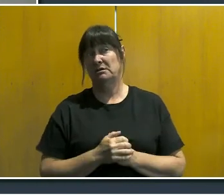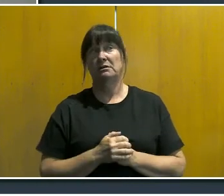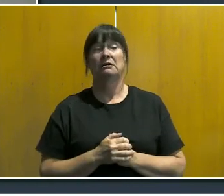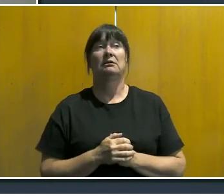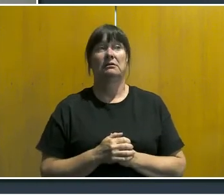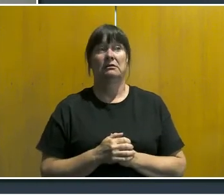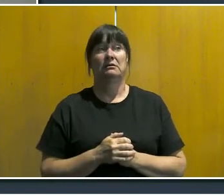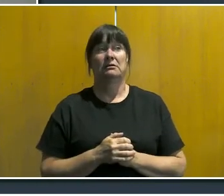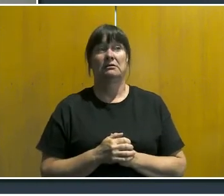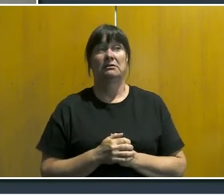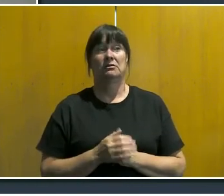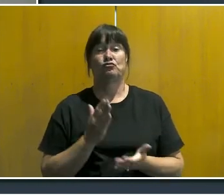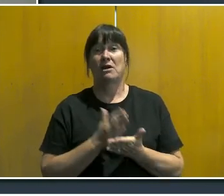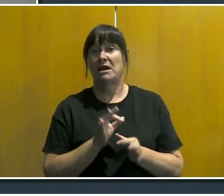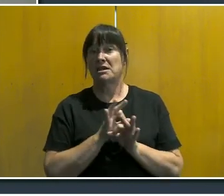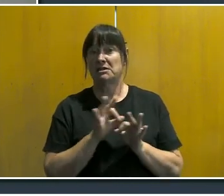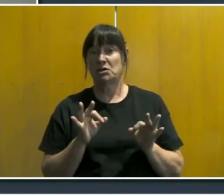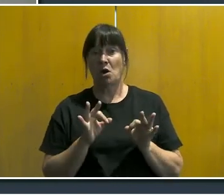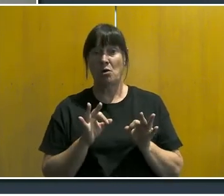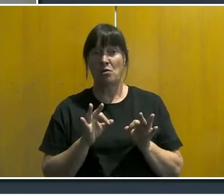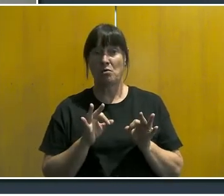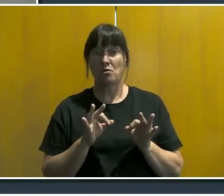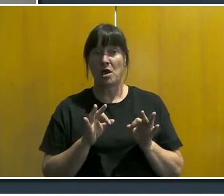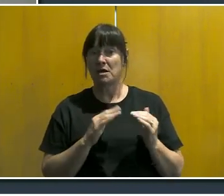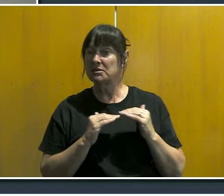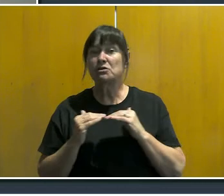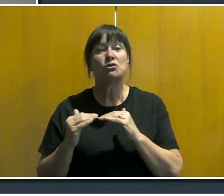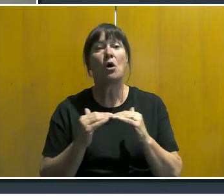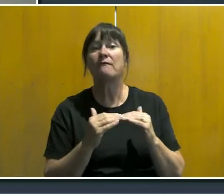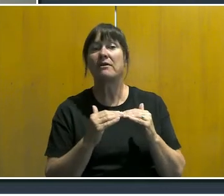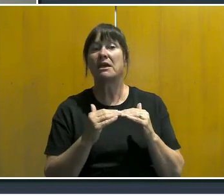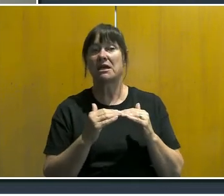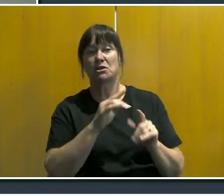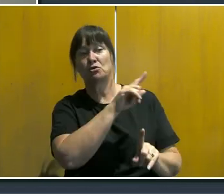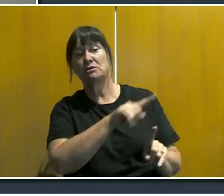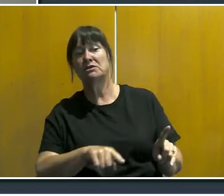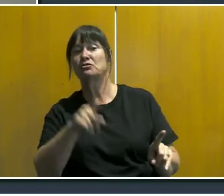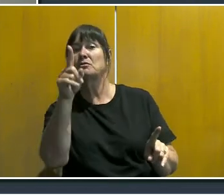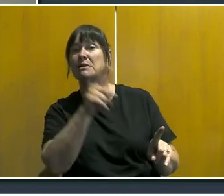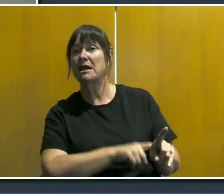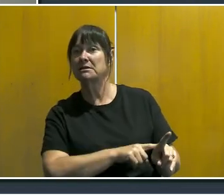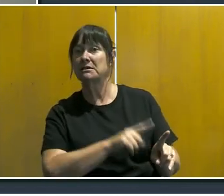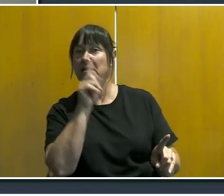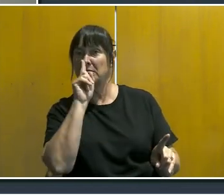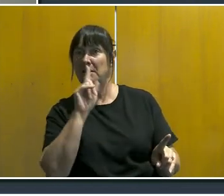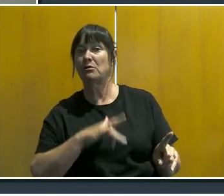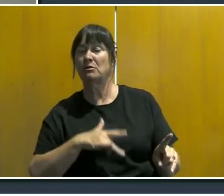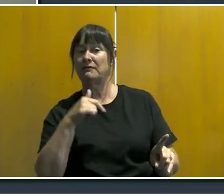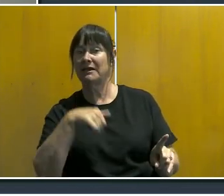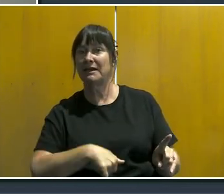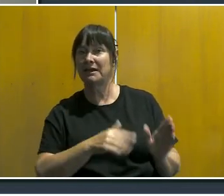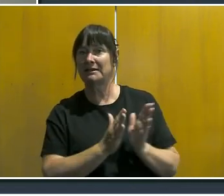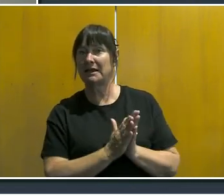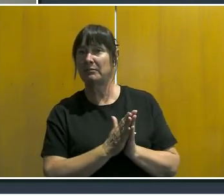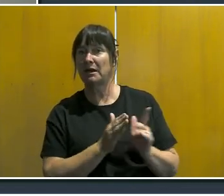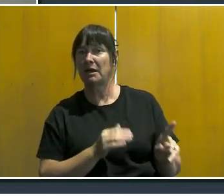simply no justification to openly discriminate against residents of Napier. 2,700 approximate